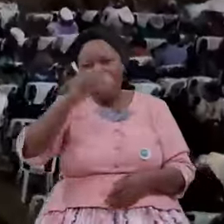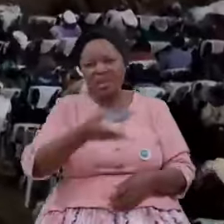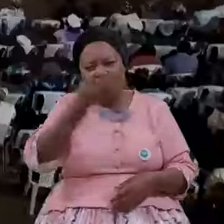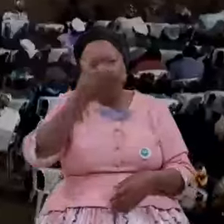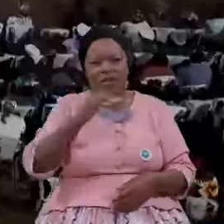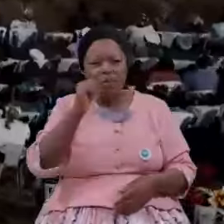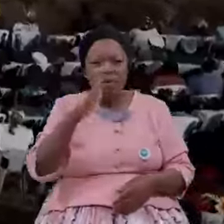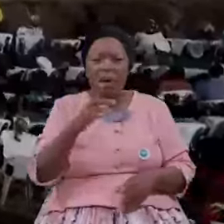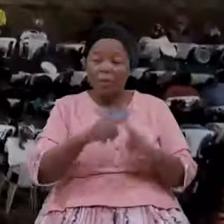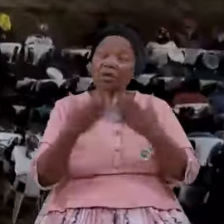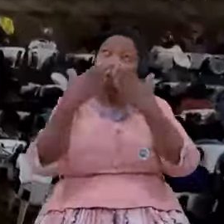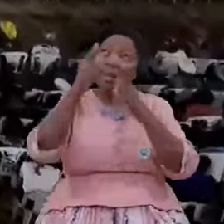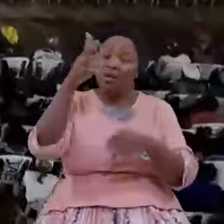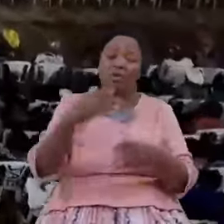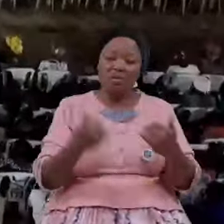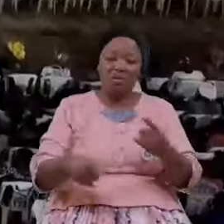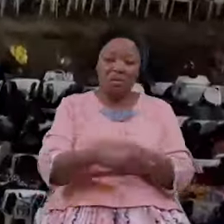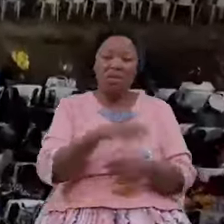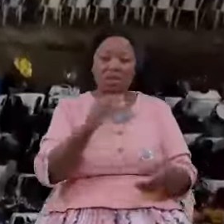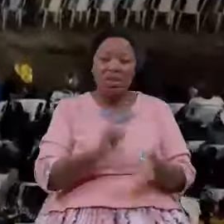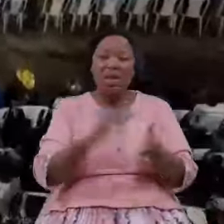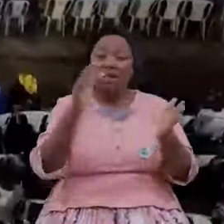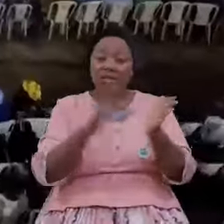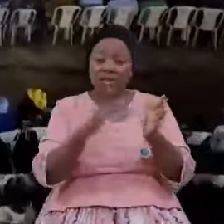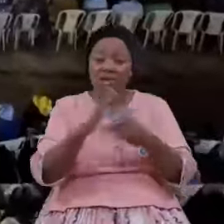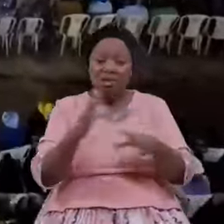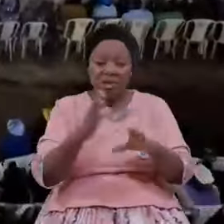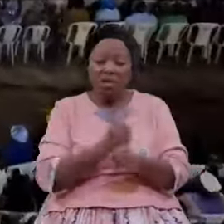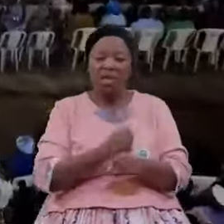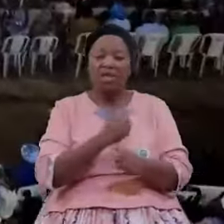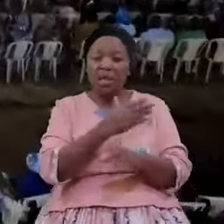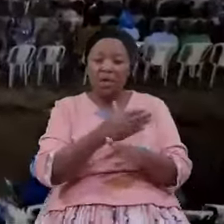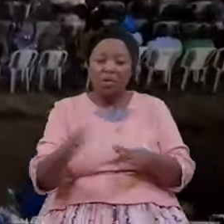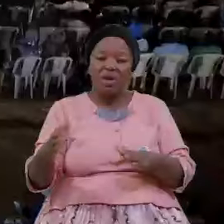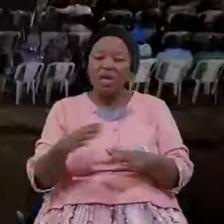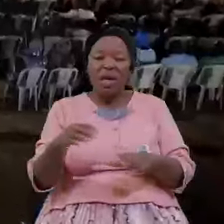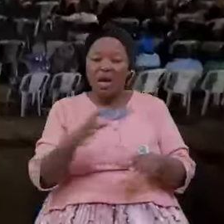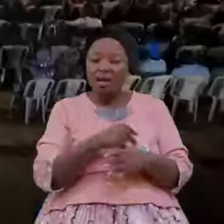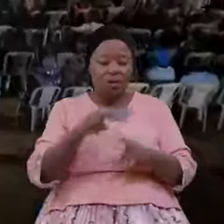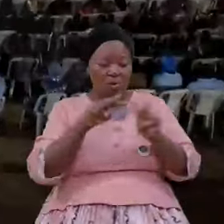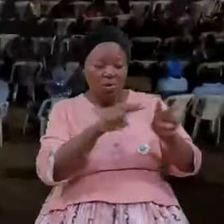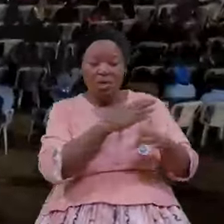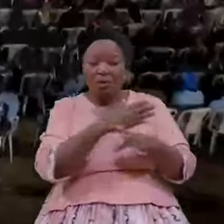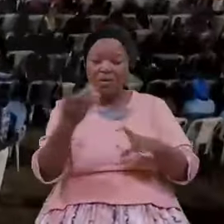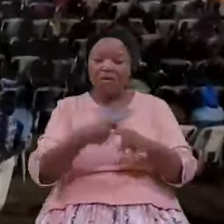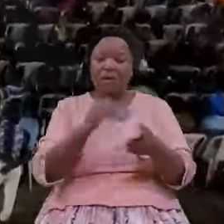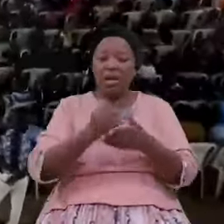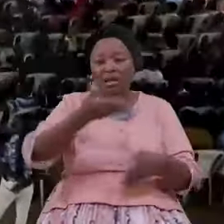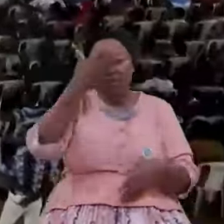today, Jesus looks away from the stinking and he says, come and